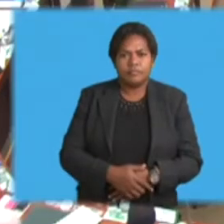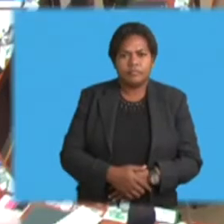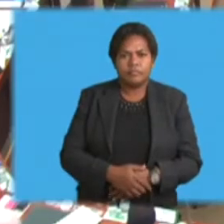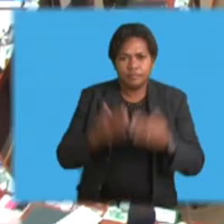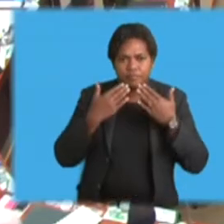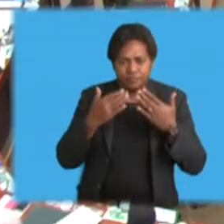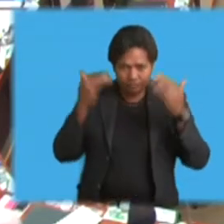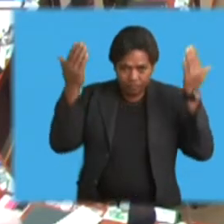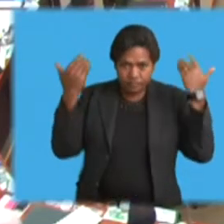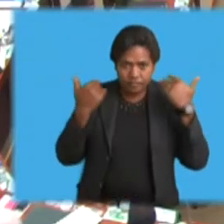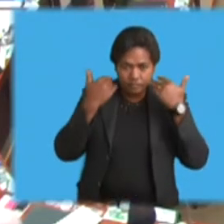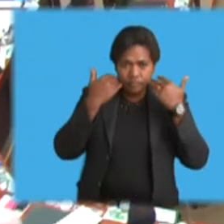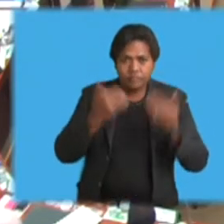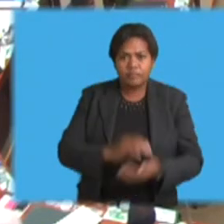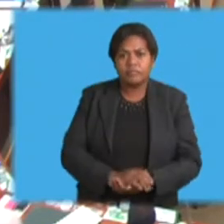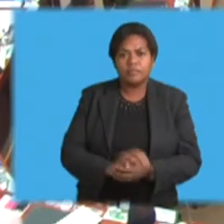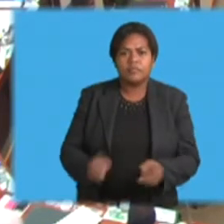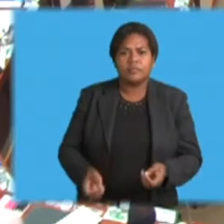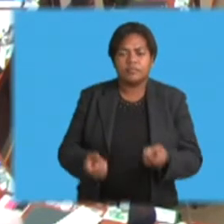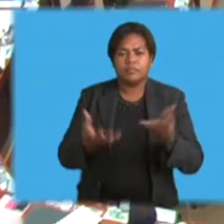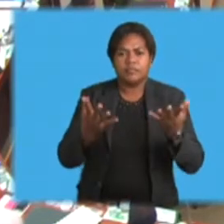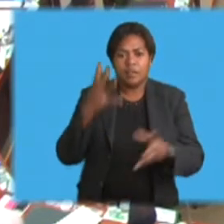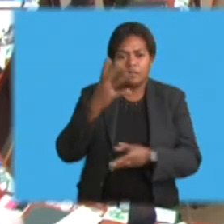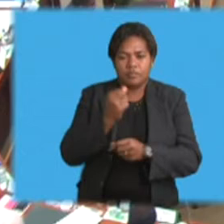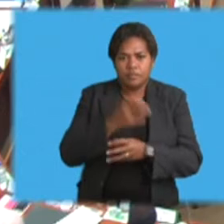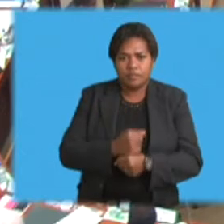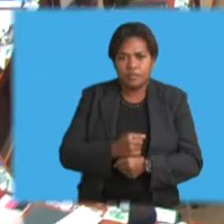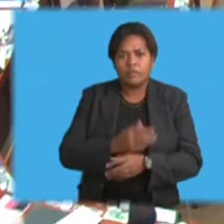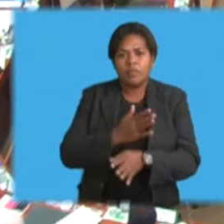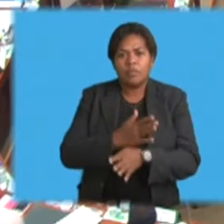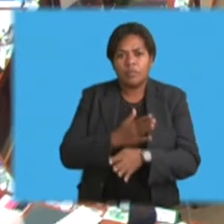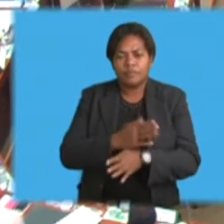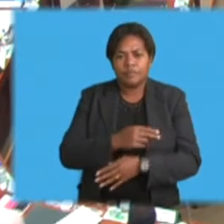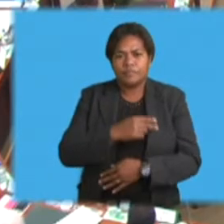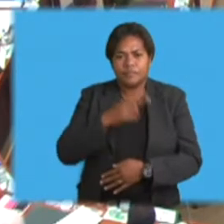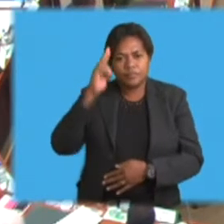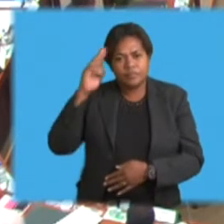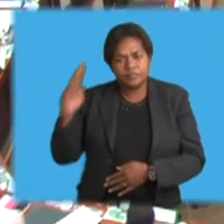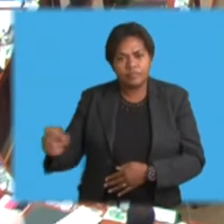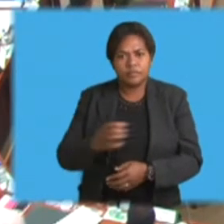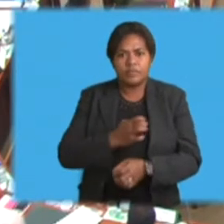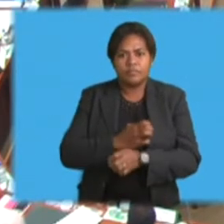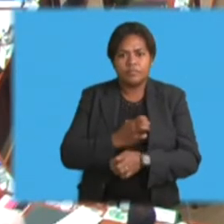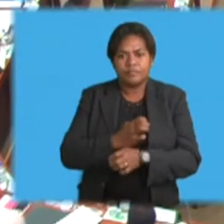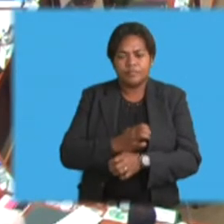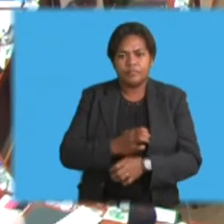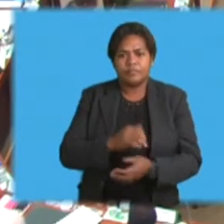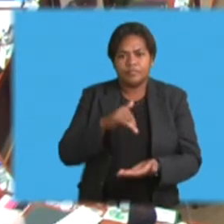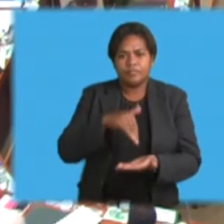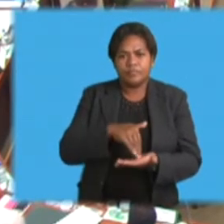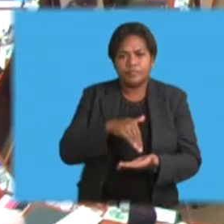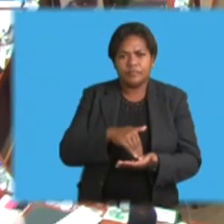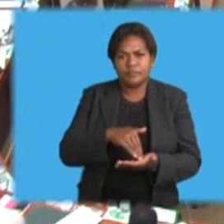Thank you, Madam Speaker. I rise to provide an update on the work of the National Employment Center and my ministry in its work to try to create